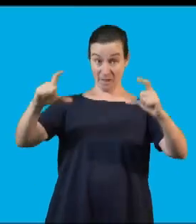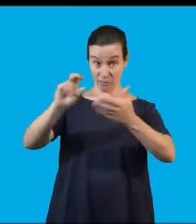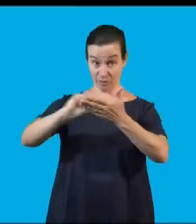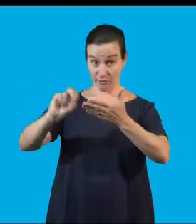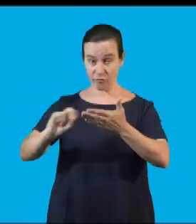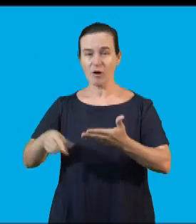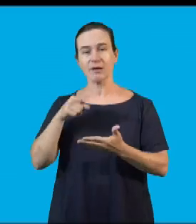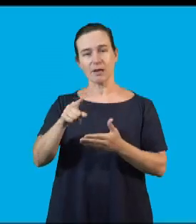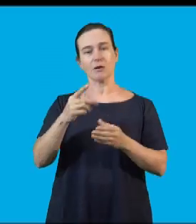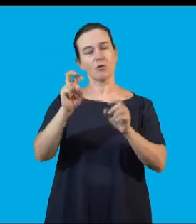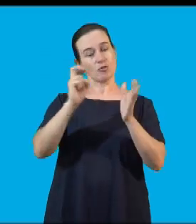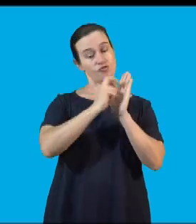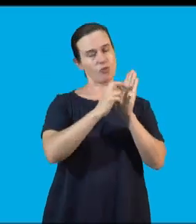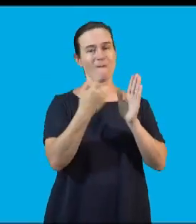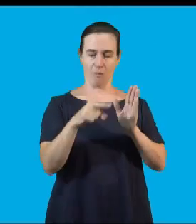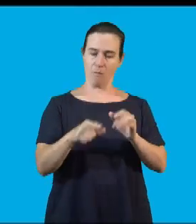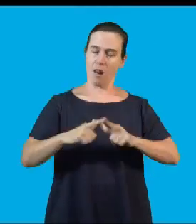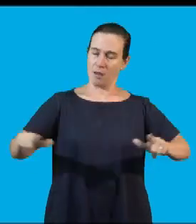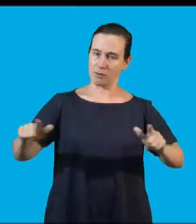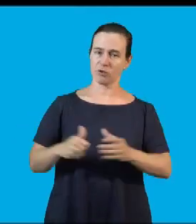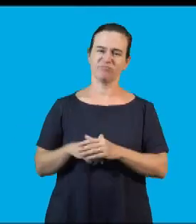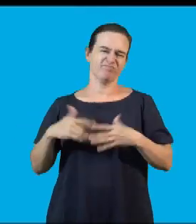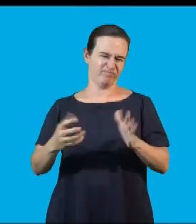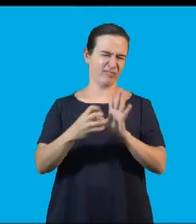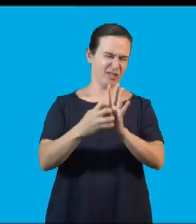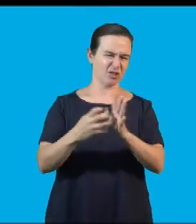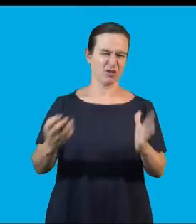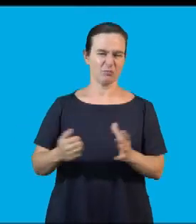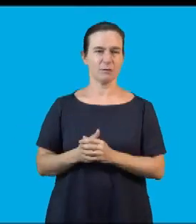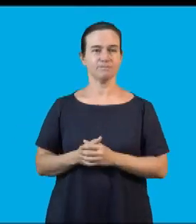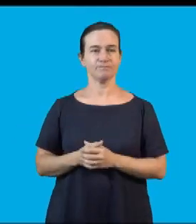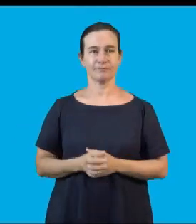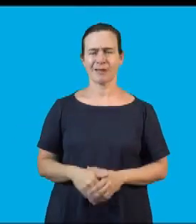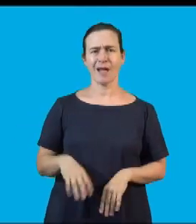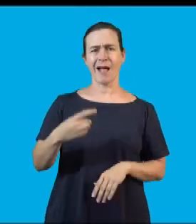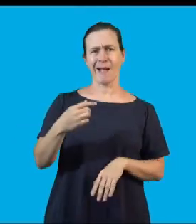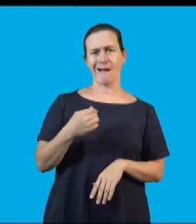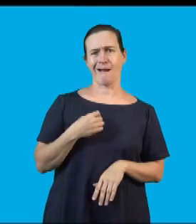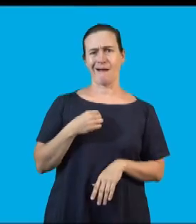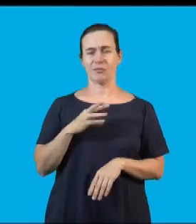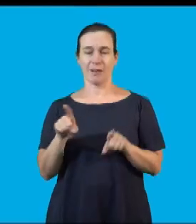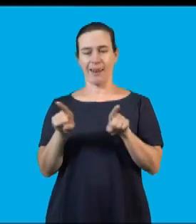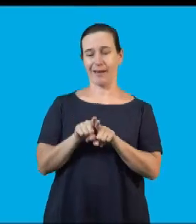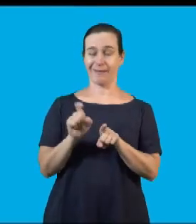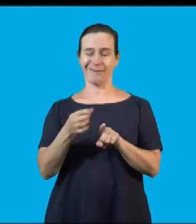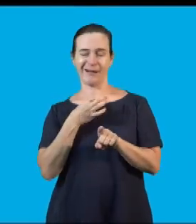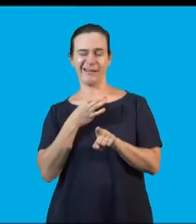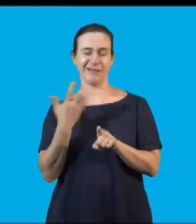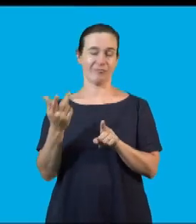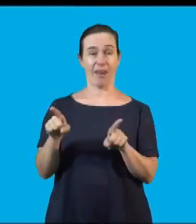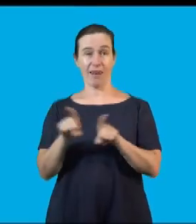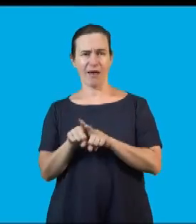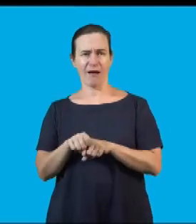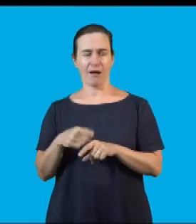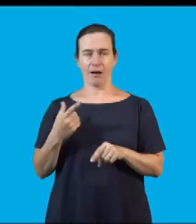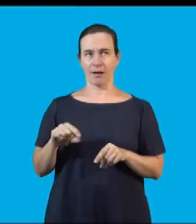and language conventions. Here is an example. I was like super nervous, and then